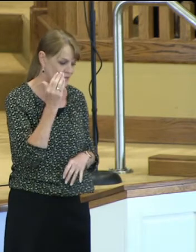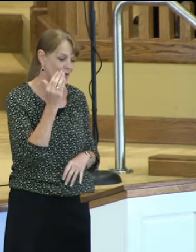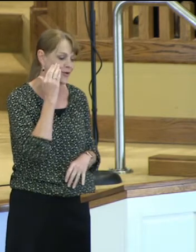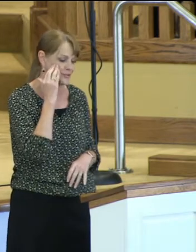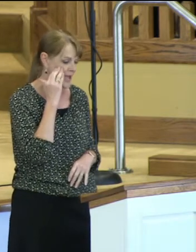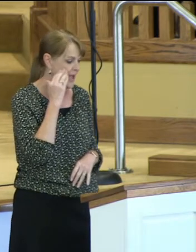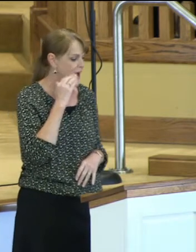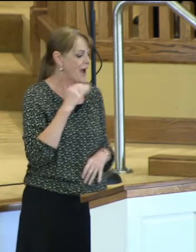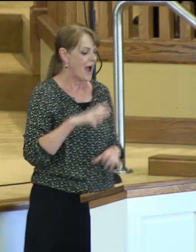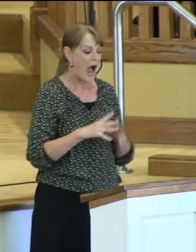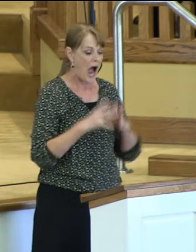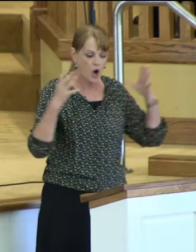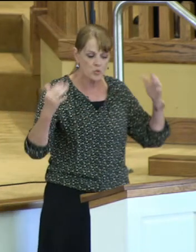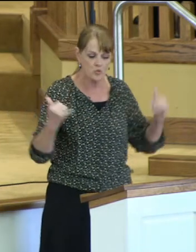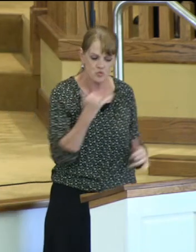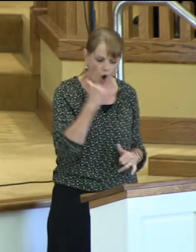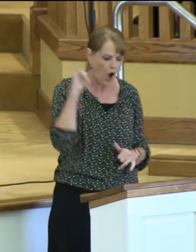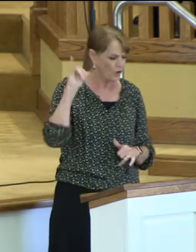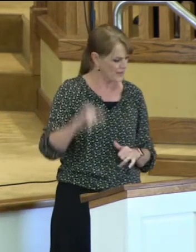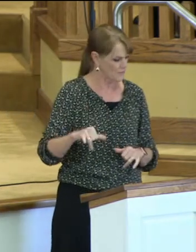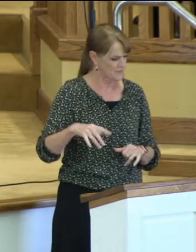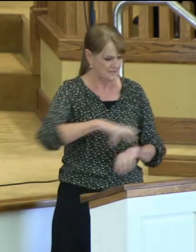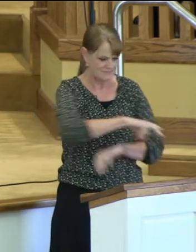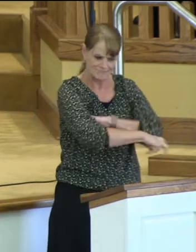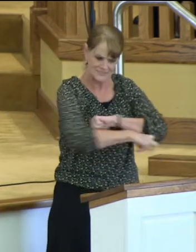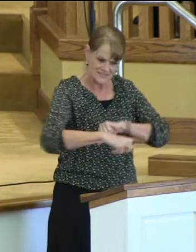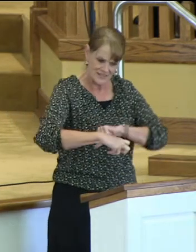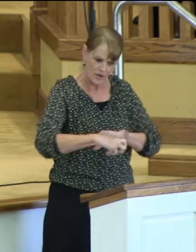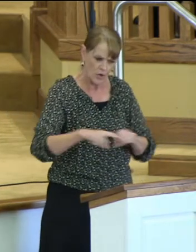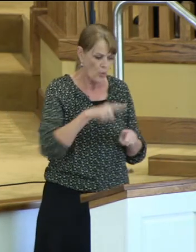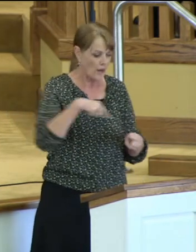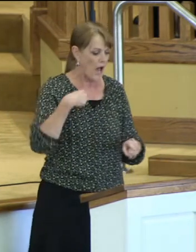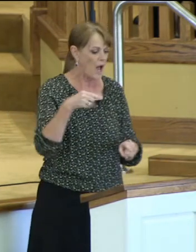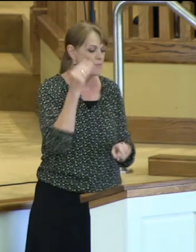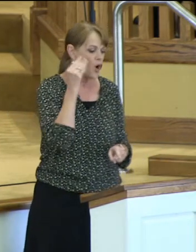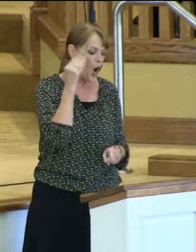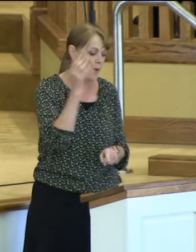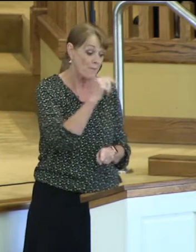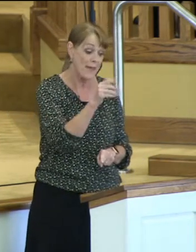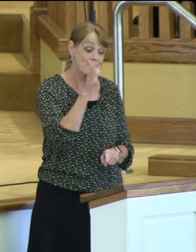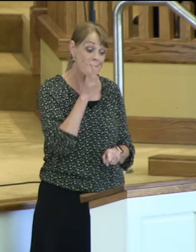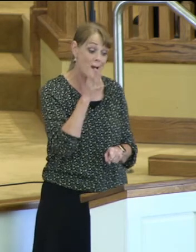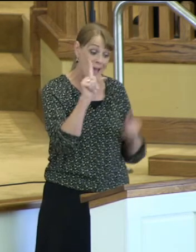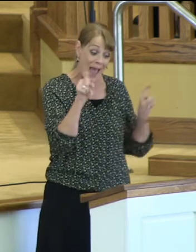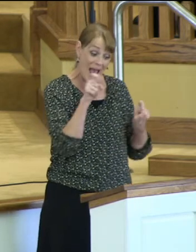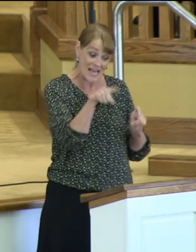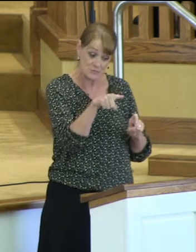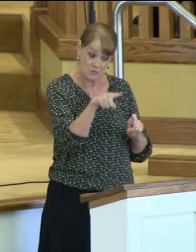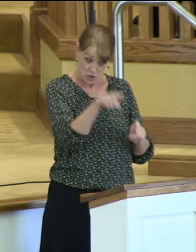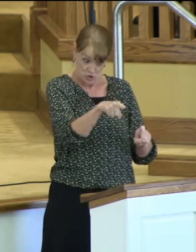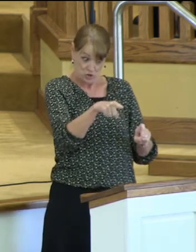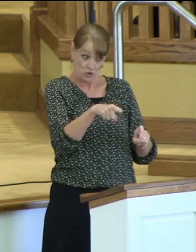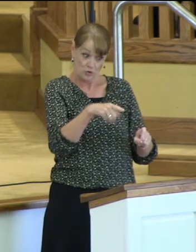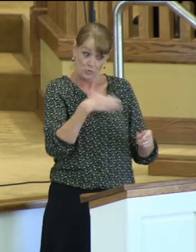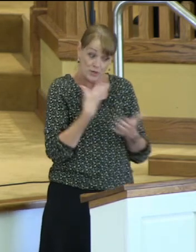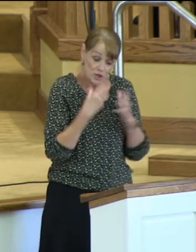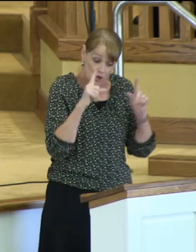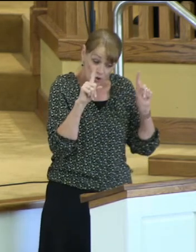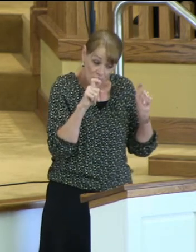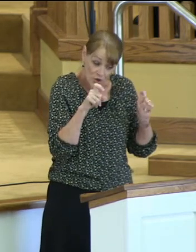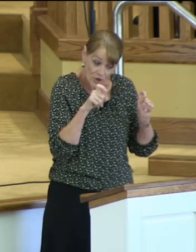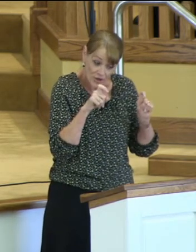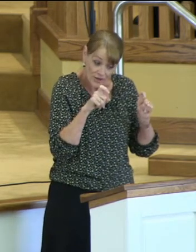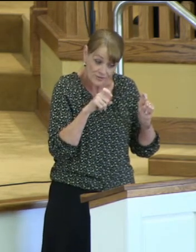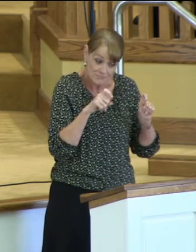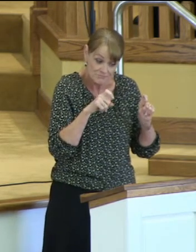heart knows how wrong that would be. When I'm home and Mama asks me, 'Have